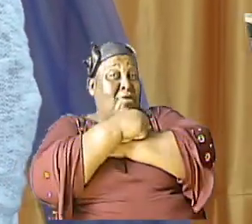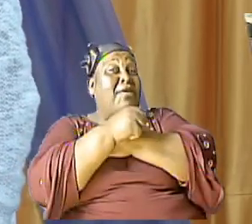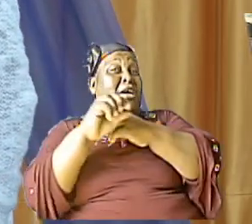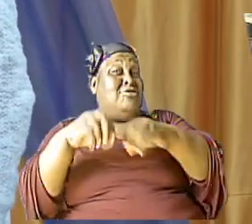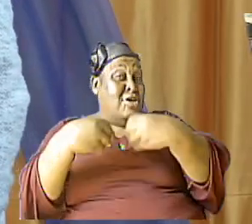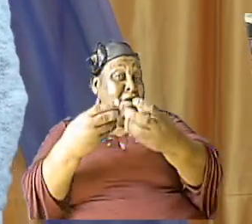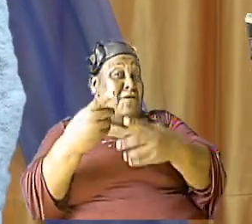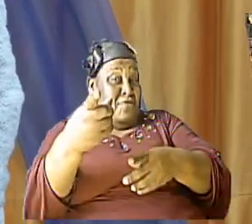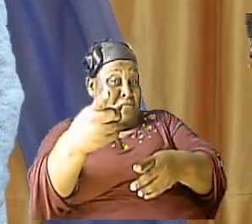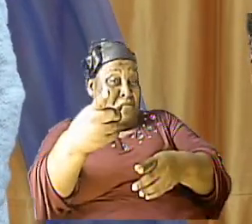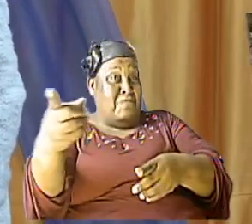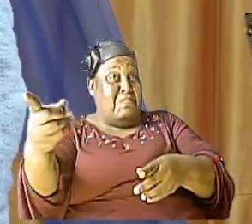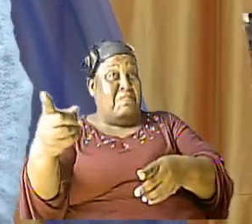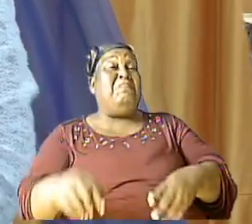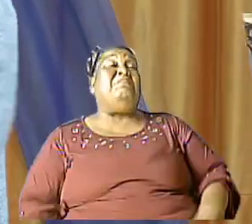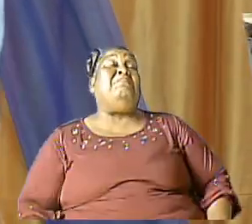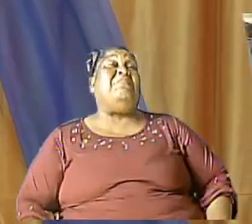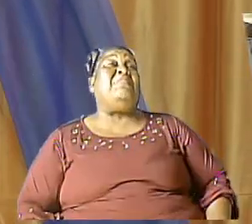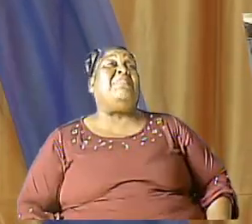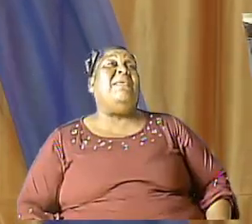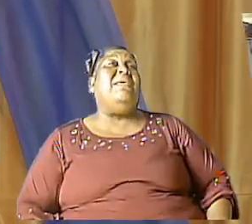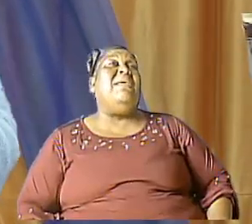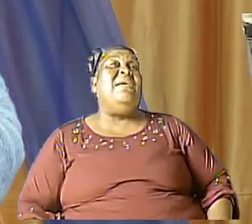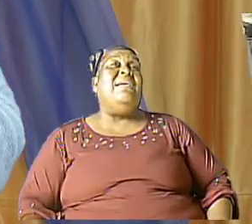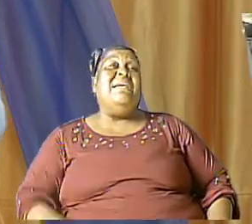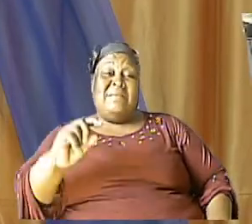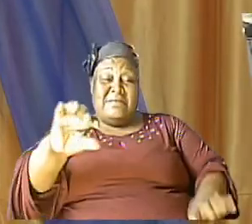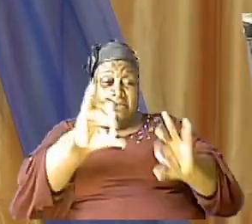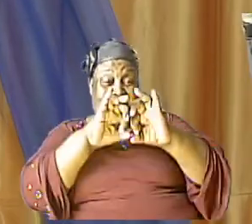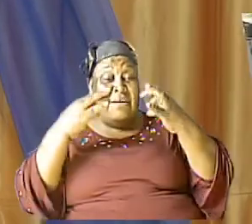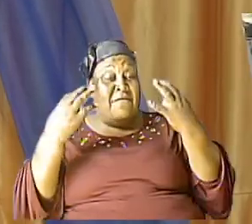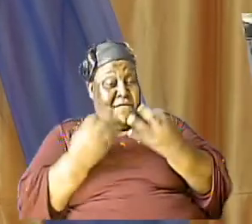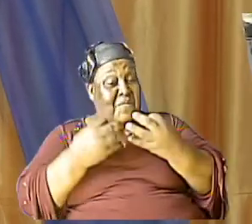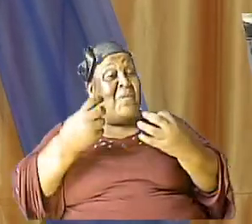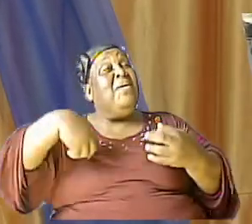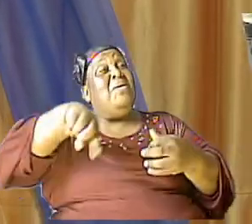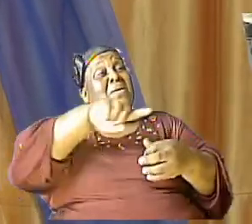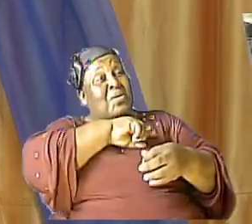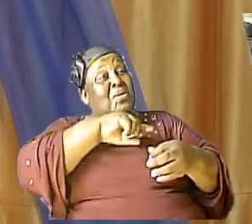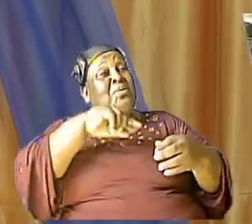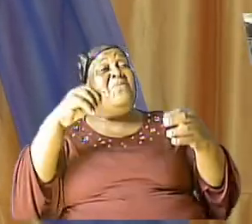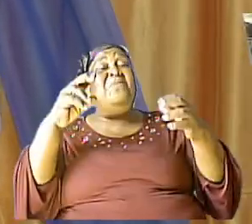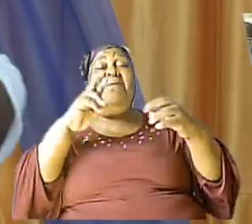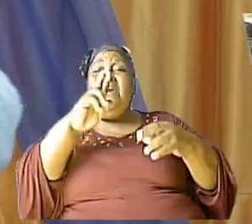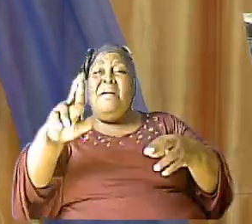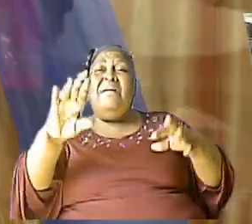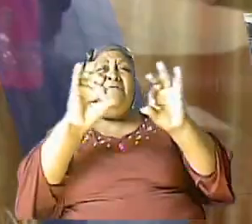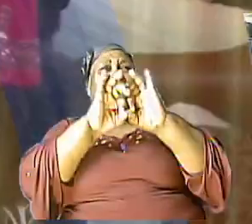Lord Jesus. This is the family. We are the family.